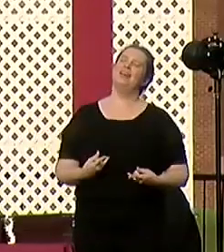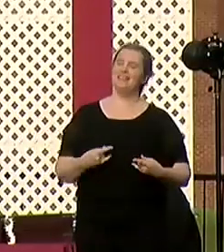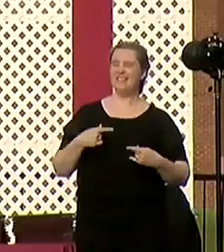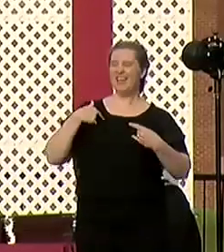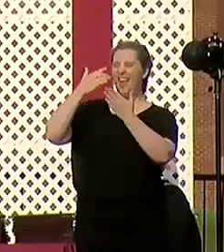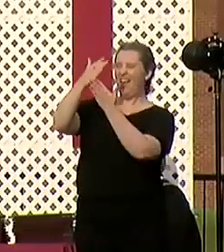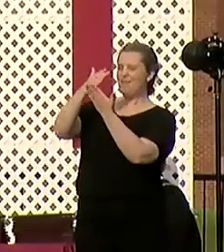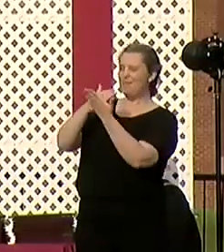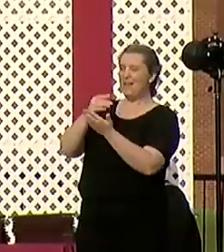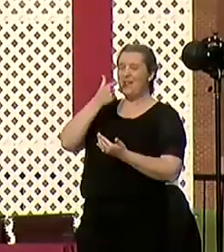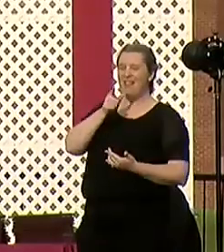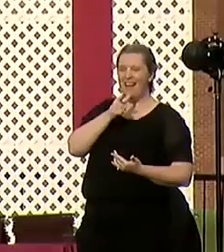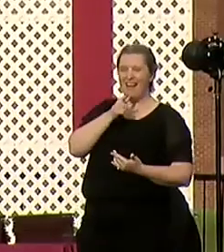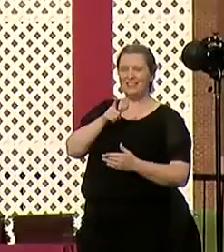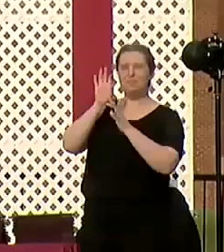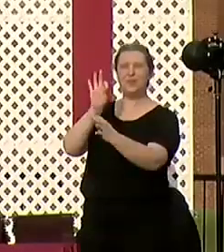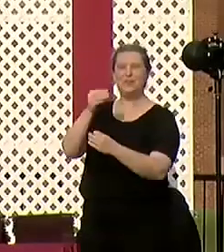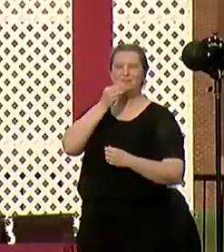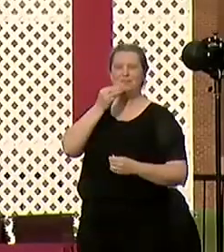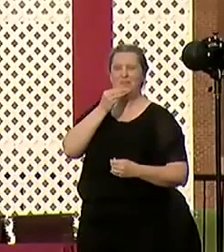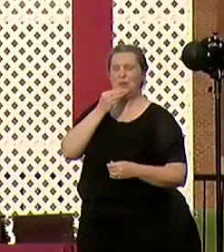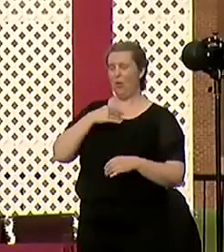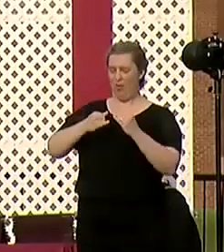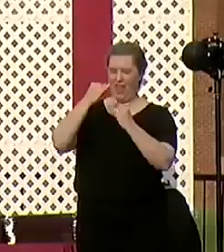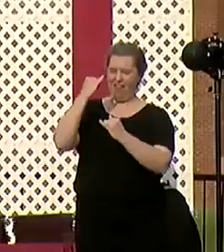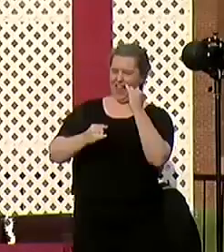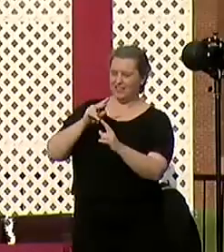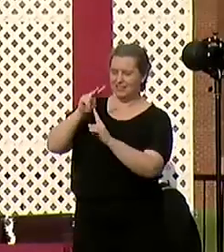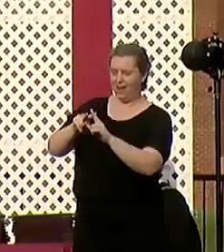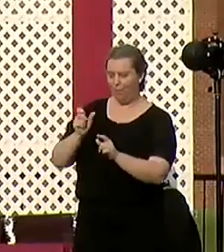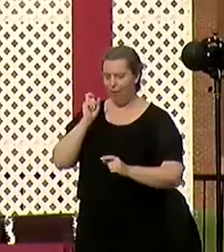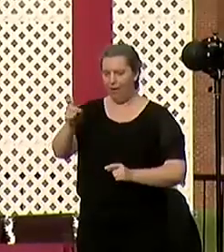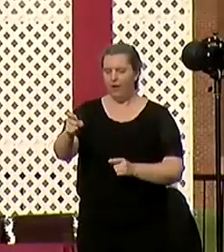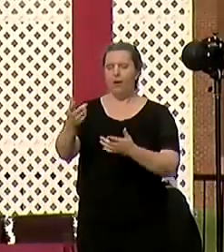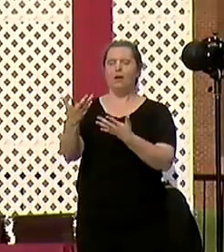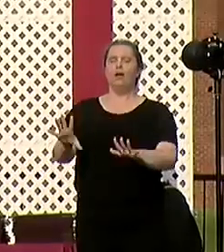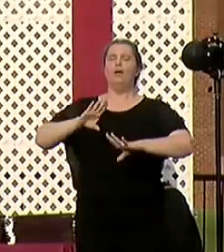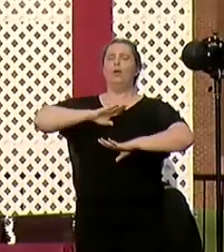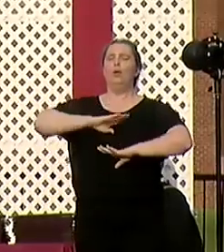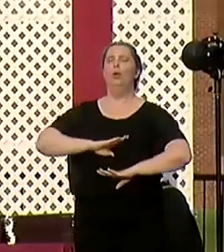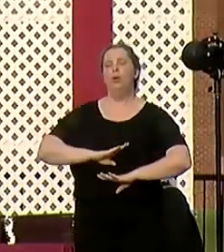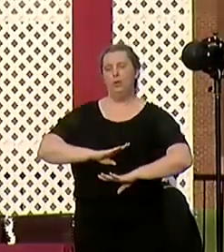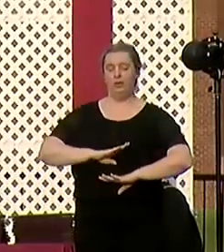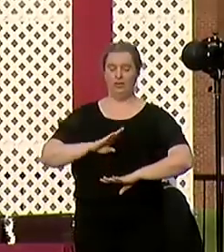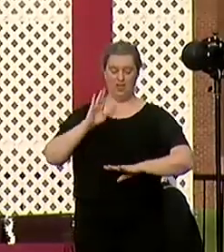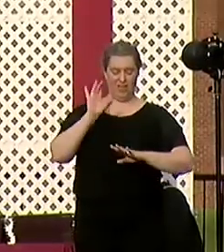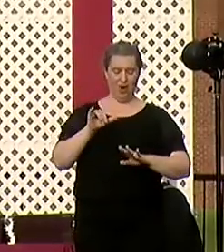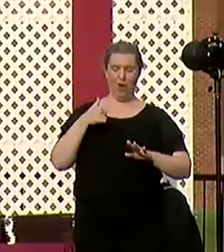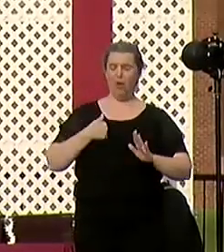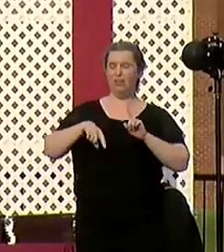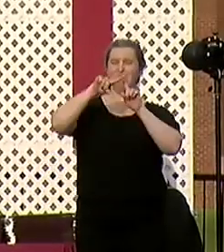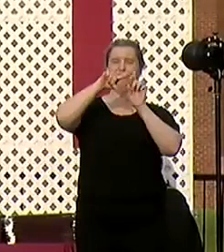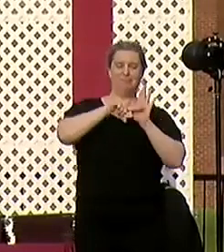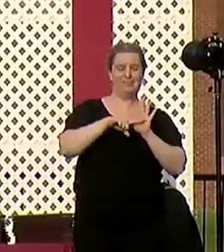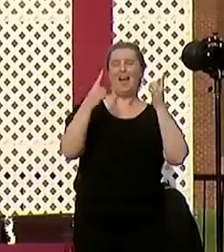for lunch, feelings of accomplishment when that last assignment of the year was turned in. The lessons came in waves, but happened for a reason, as everything